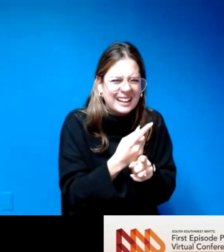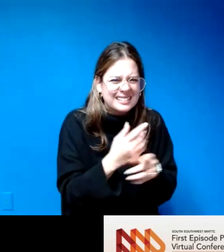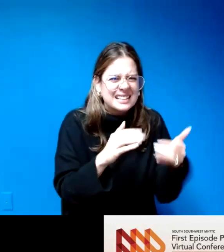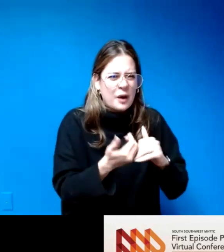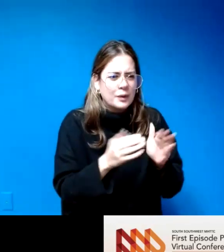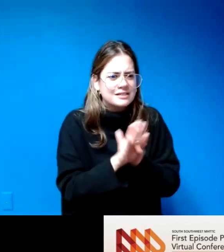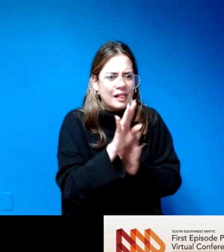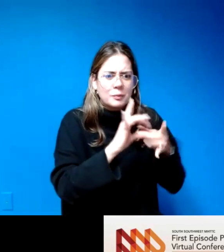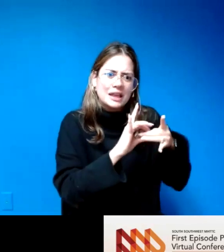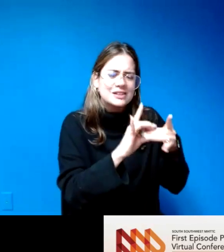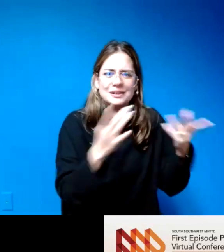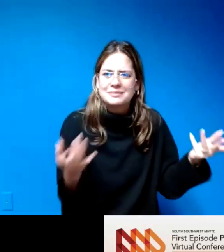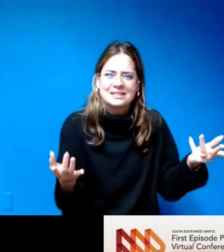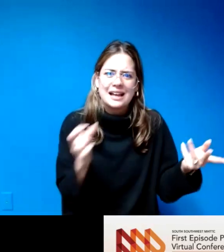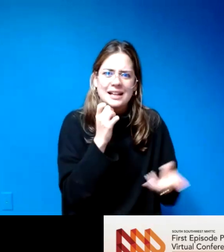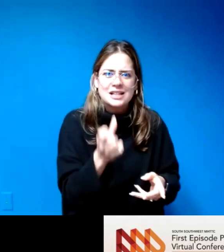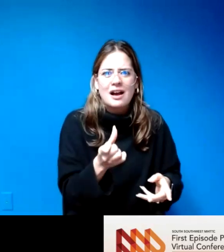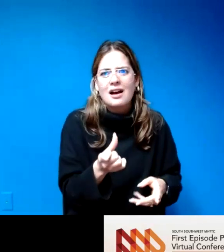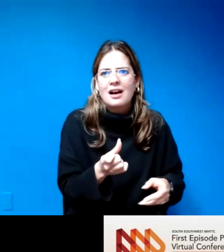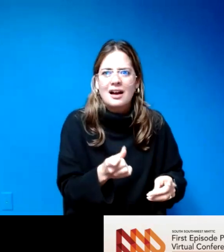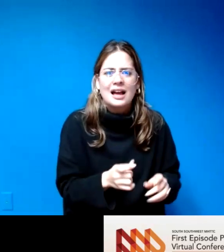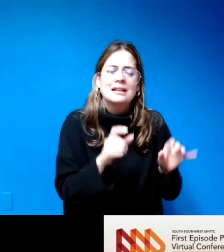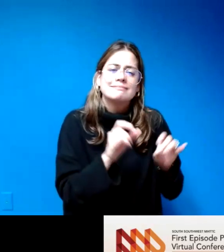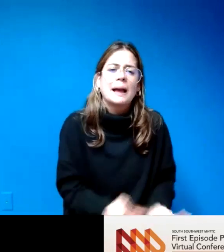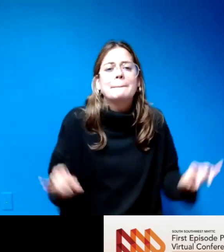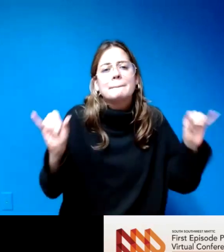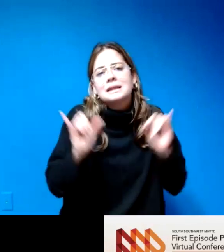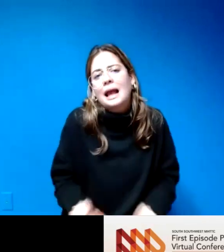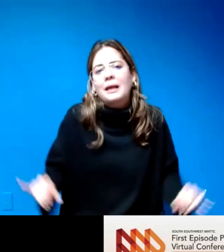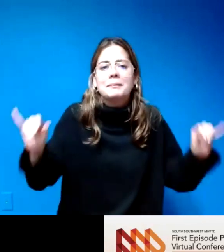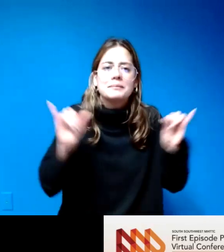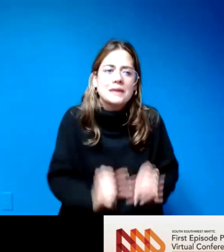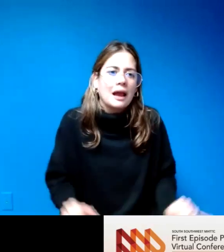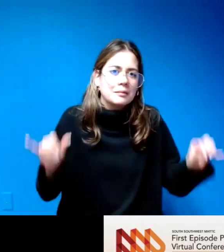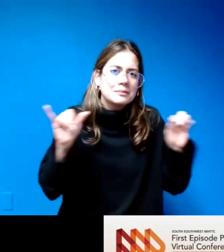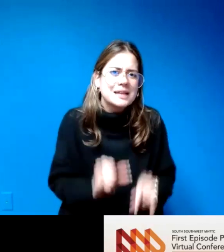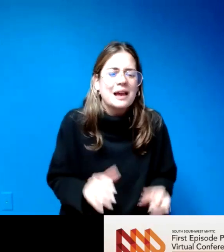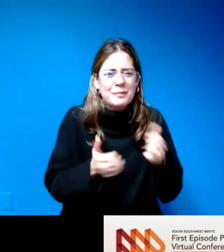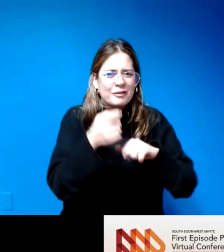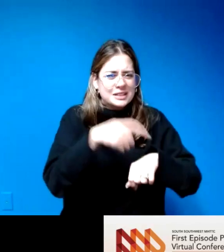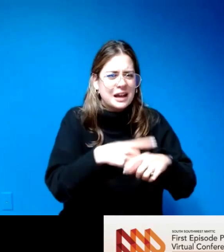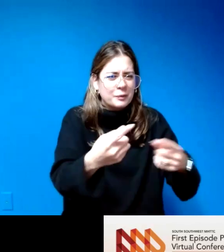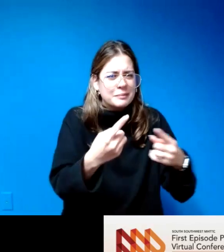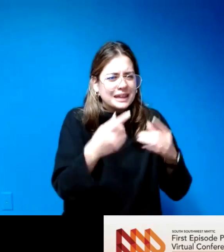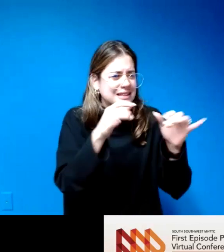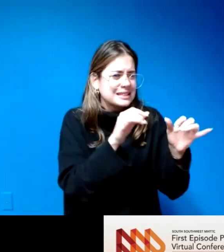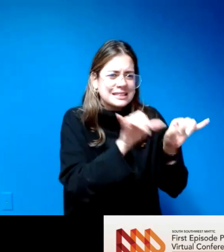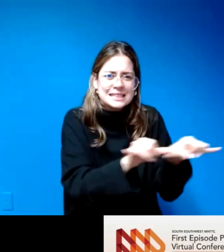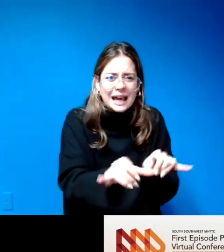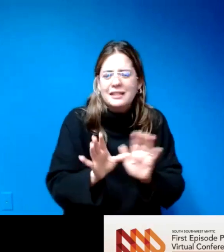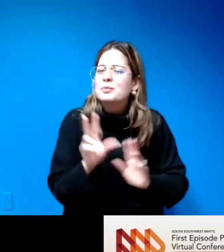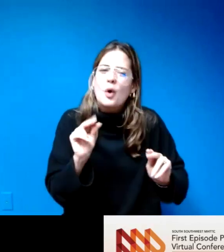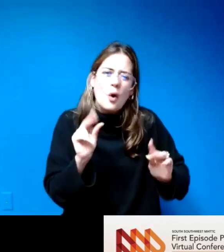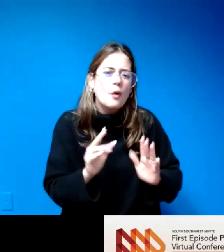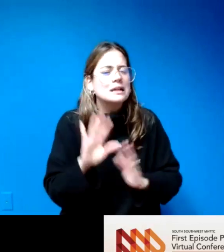it? It's not doing things exactly the same in the same way and every time we meet together, but it's having those